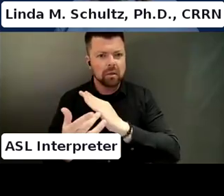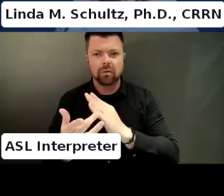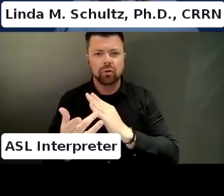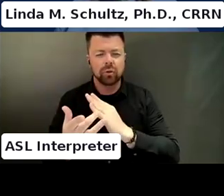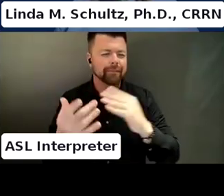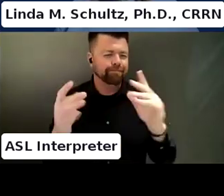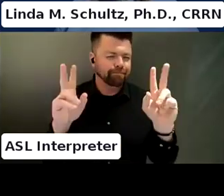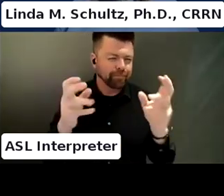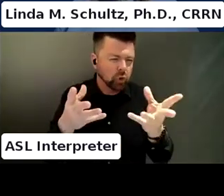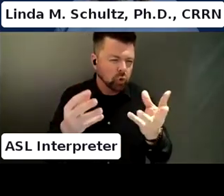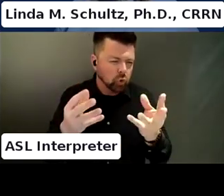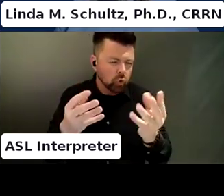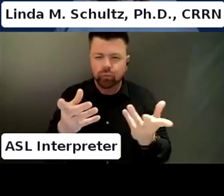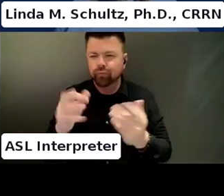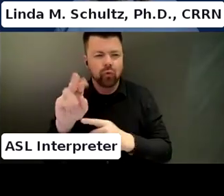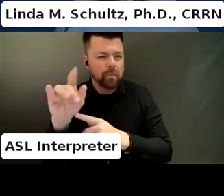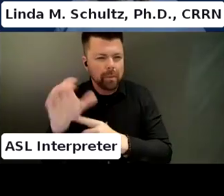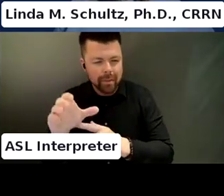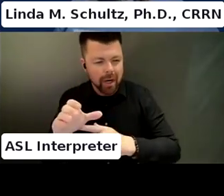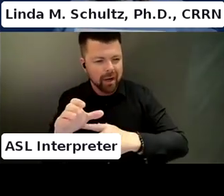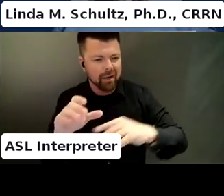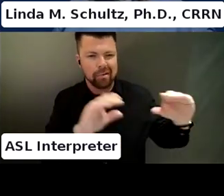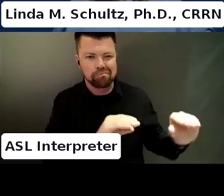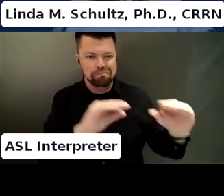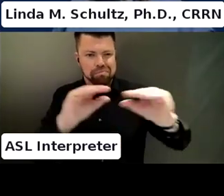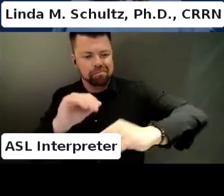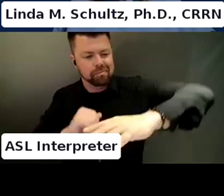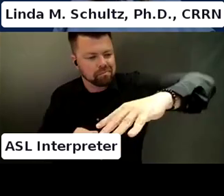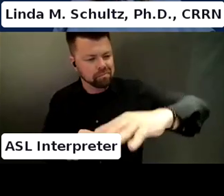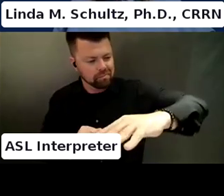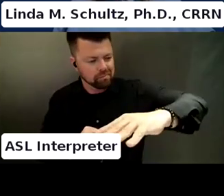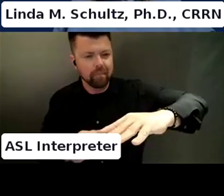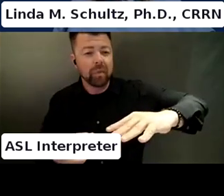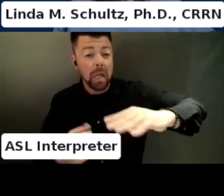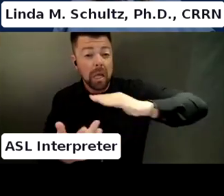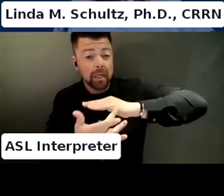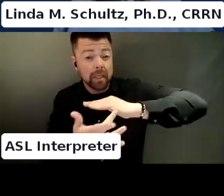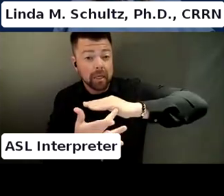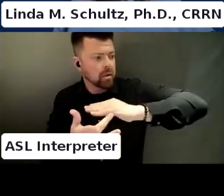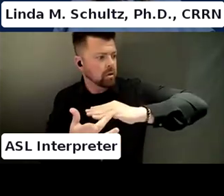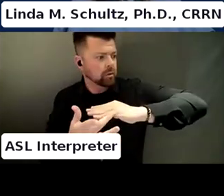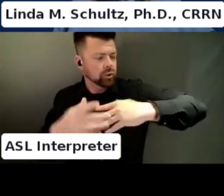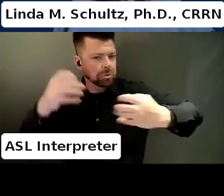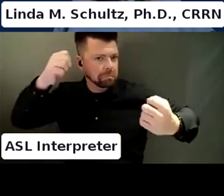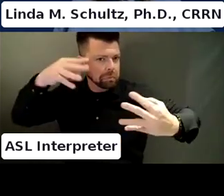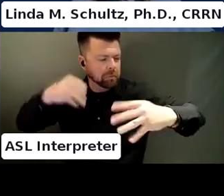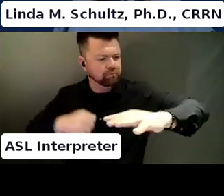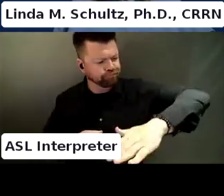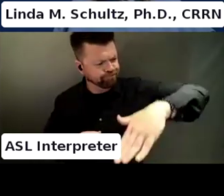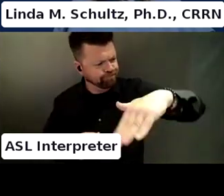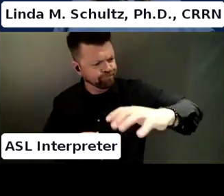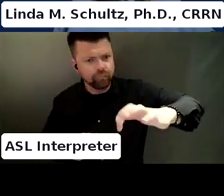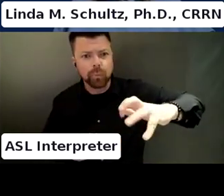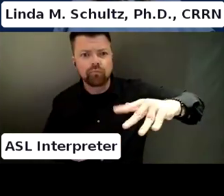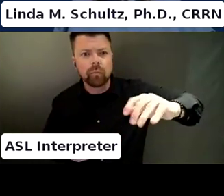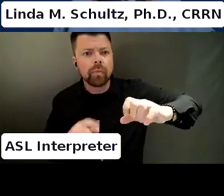robotic exoskeleton or soft wearable robotics or even implantable functional electrical stimulation systems. But we can think about